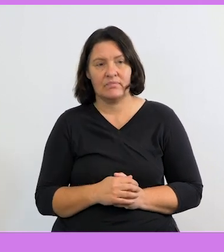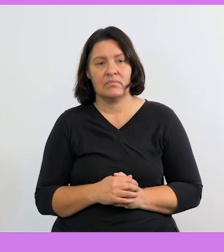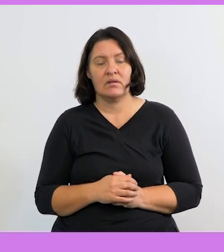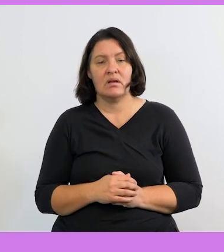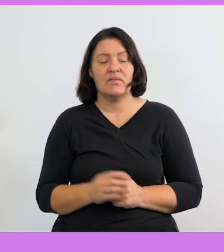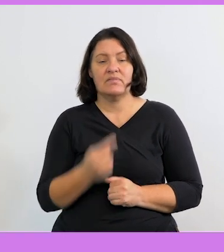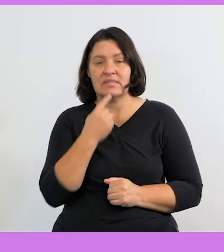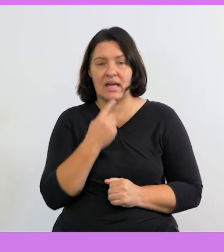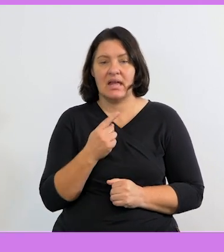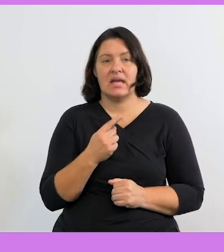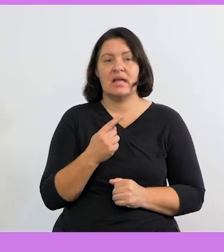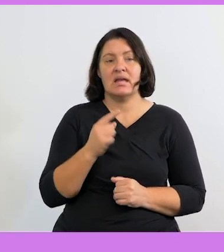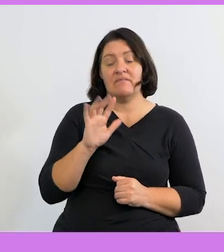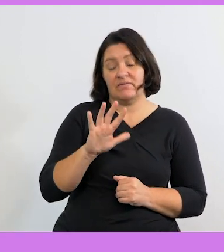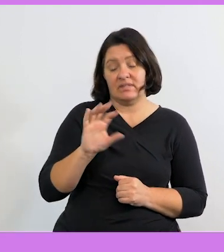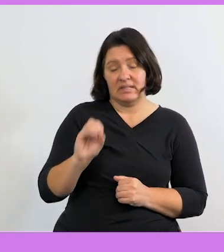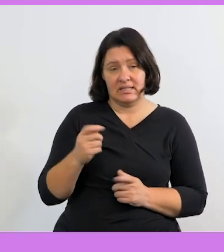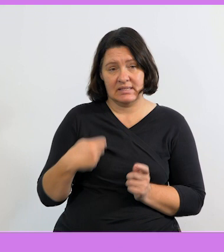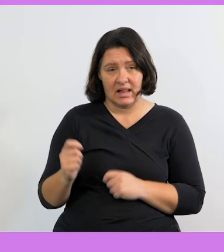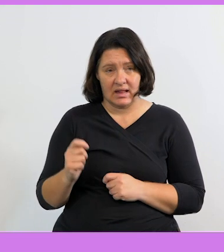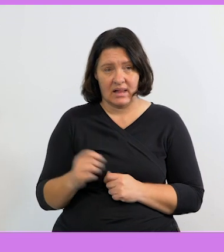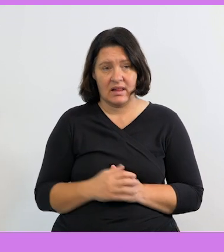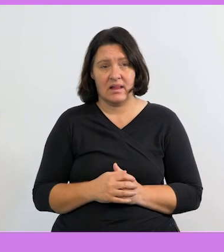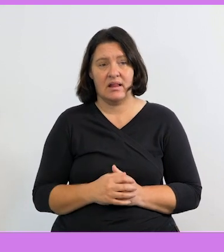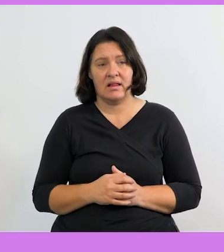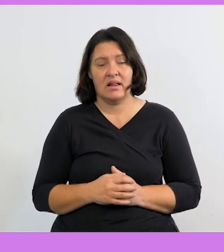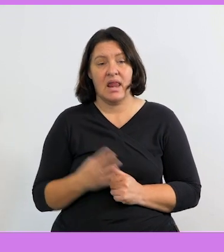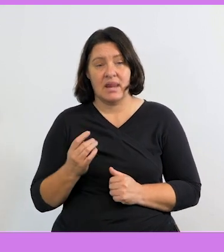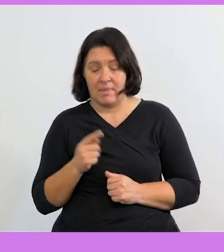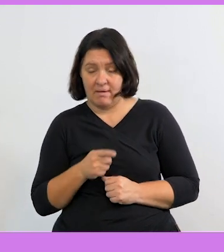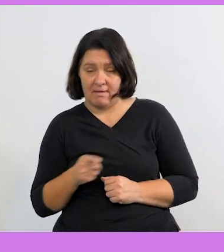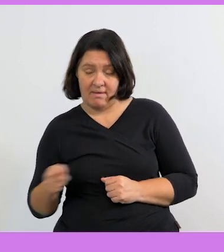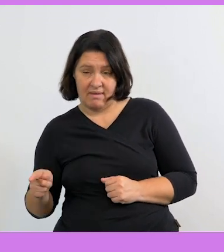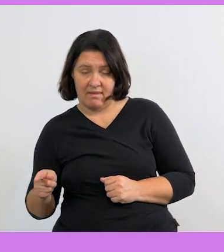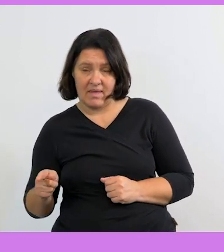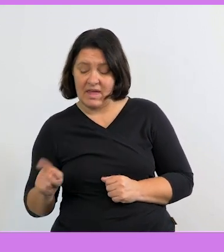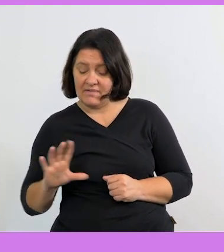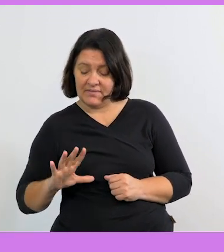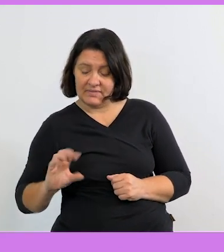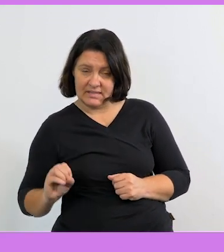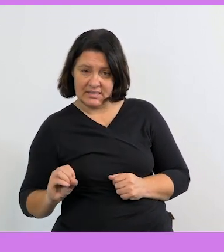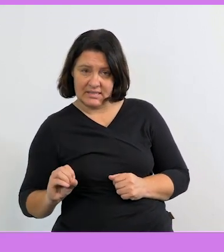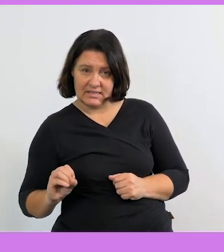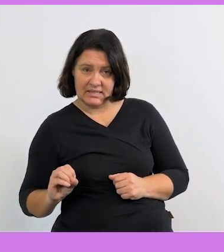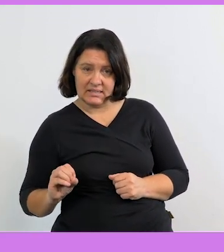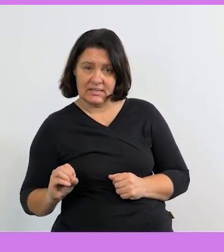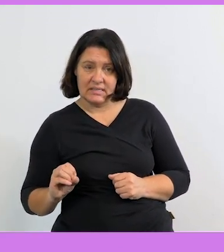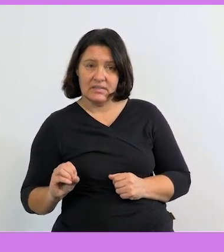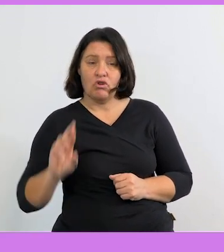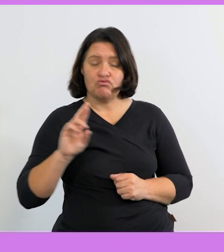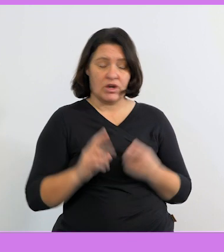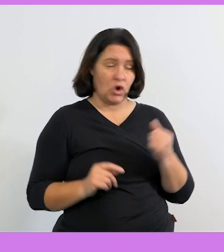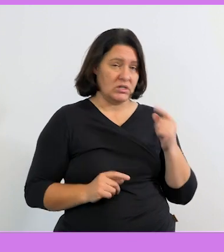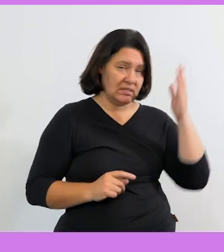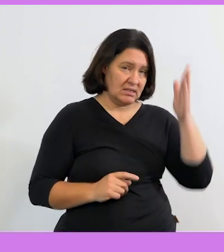there, right? If he sells 50 bunny chows, remember here, number of bunny chows, and this is our cost in Rand